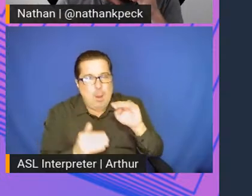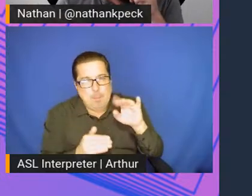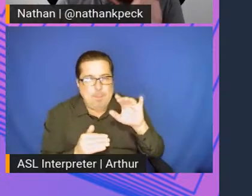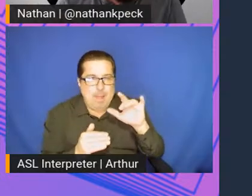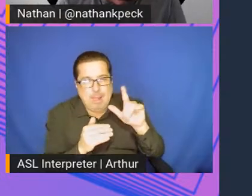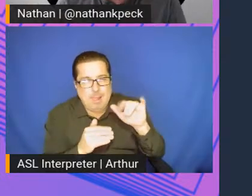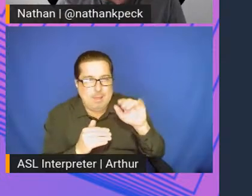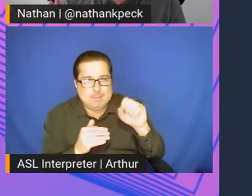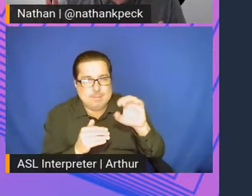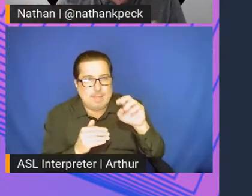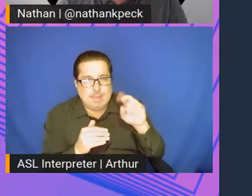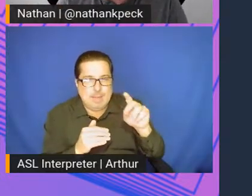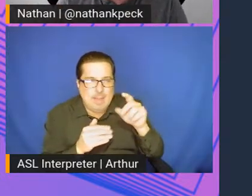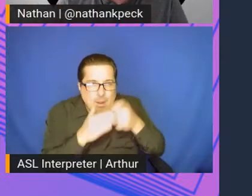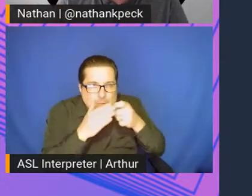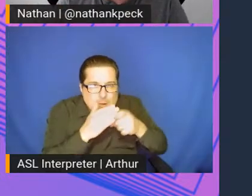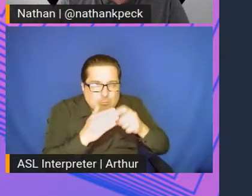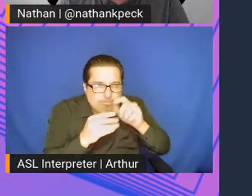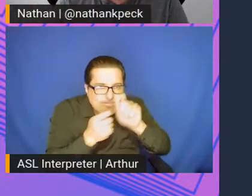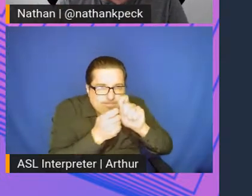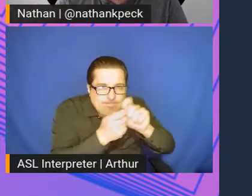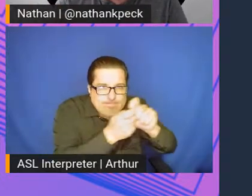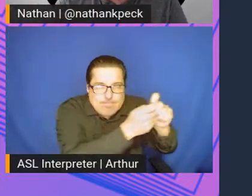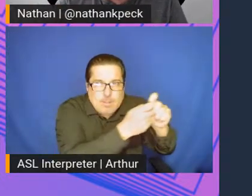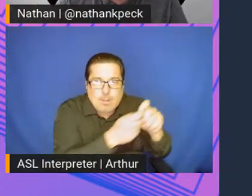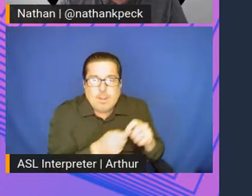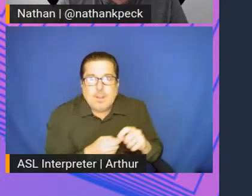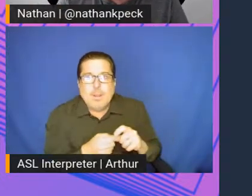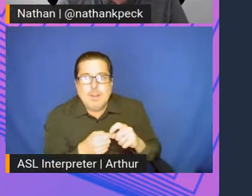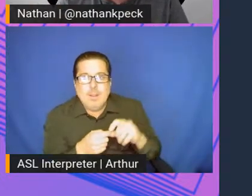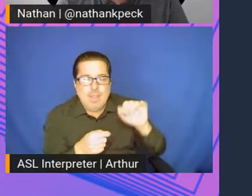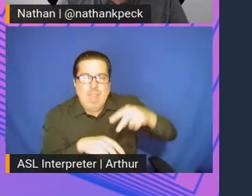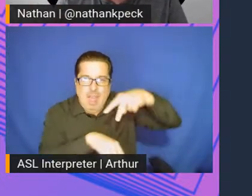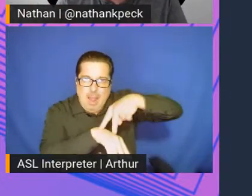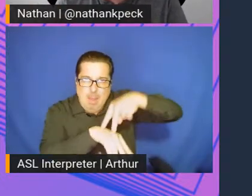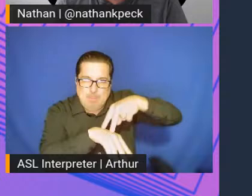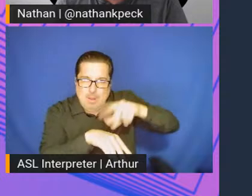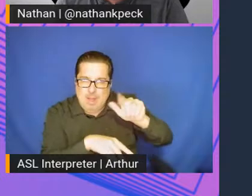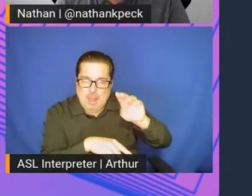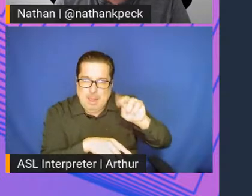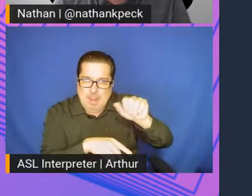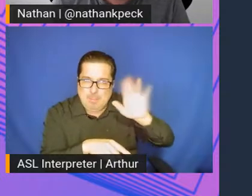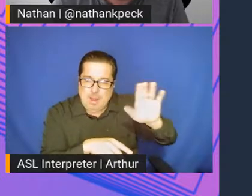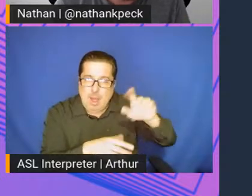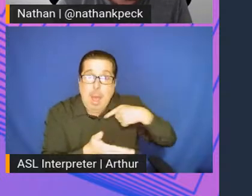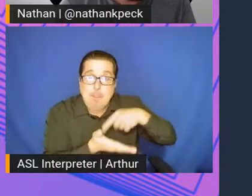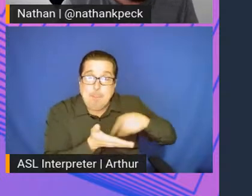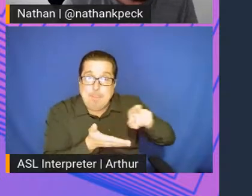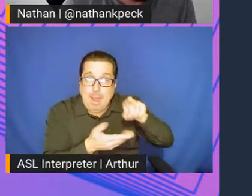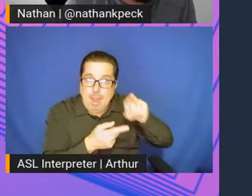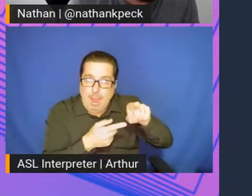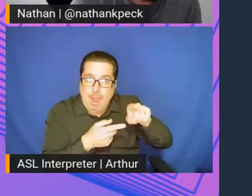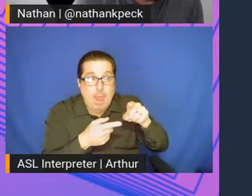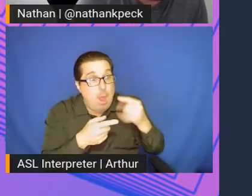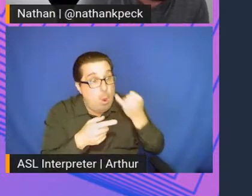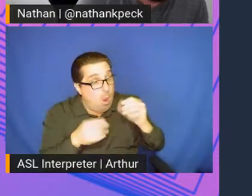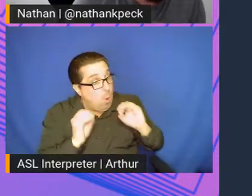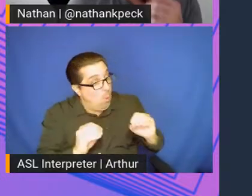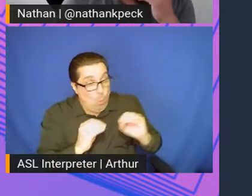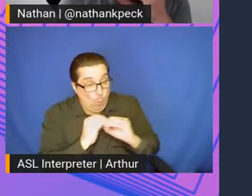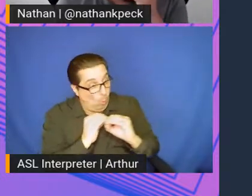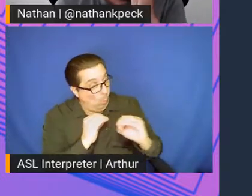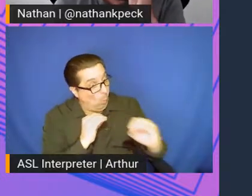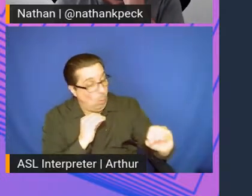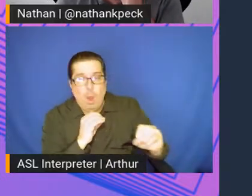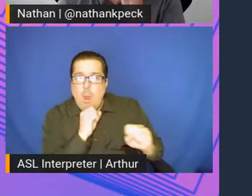request, AWS Lambda is closely optimizing for that particular scenario. And I'm paying nothing during those seconds in between